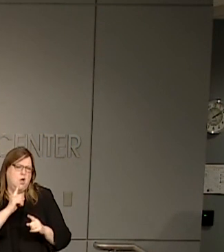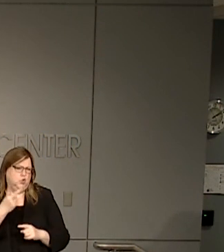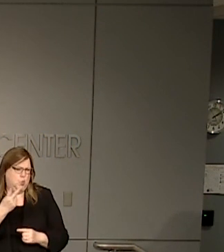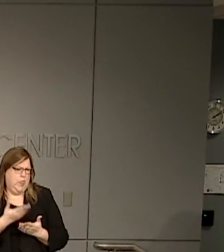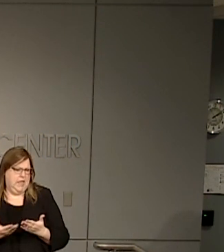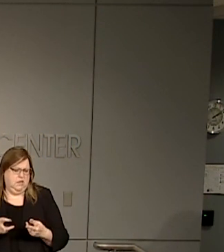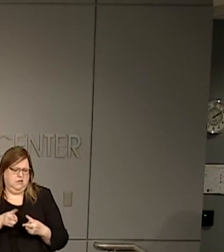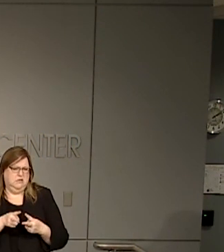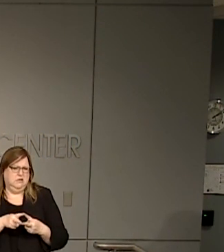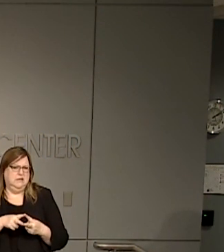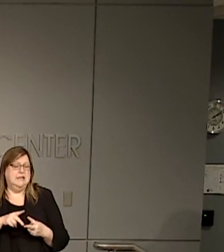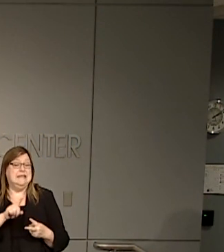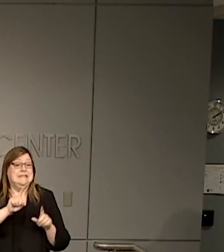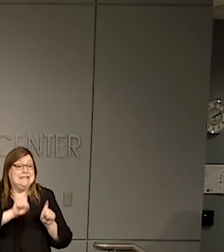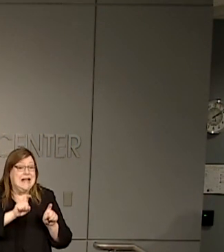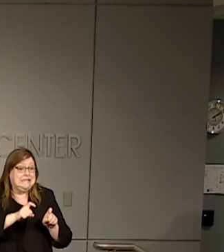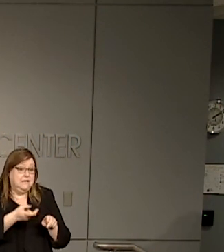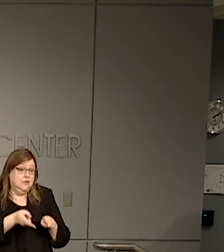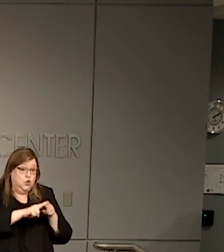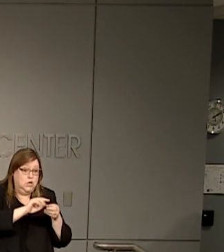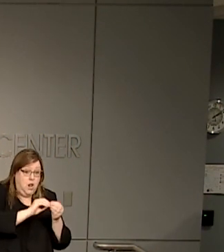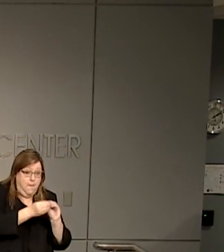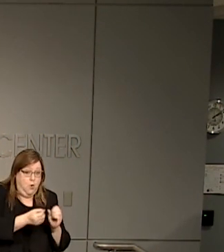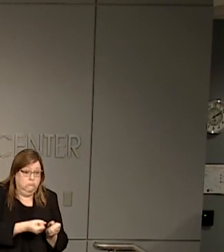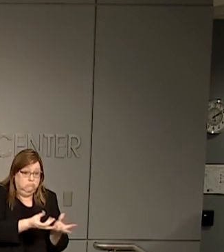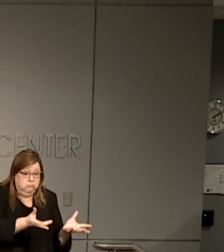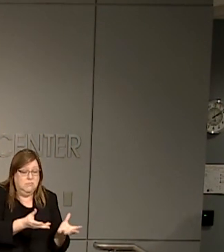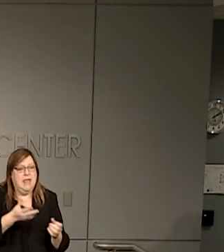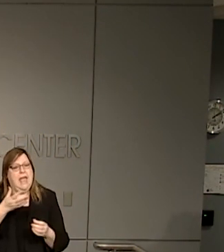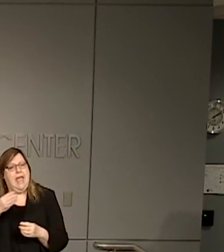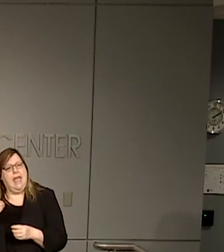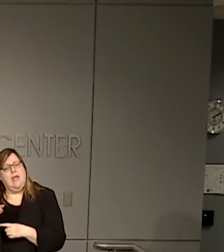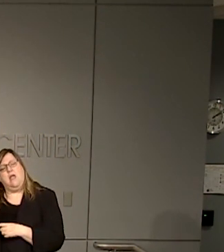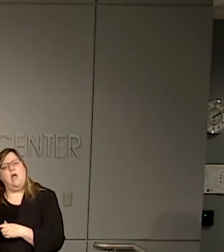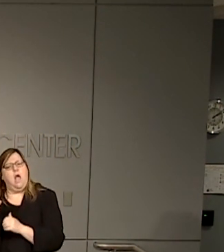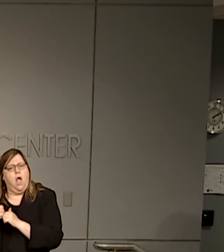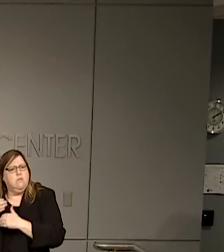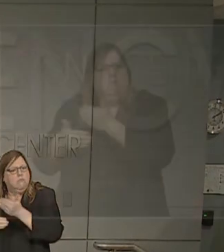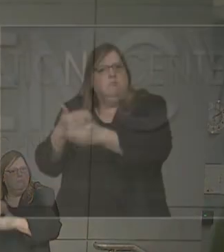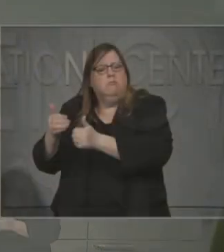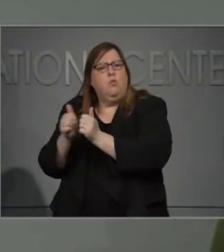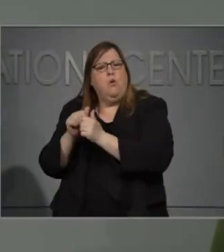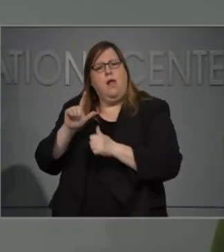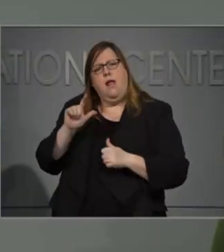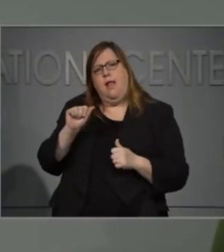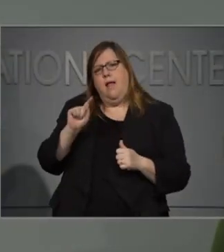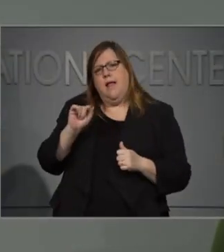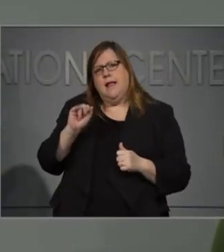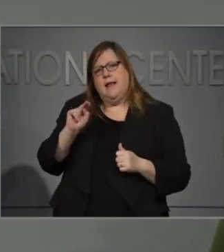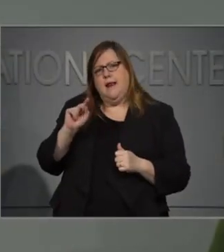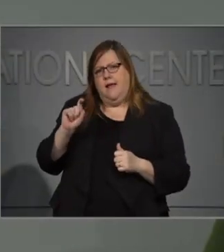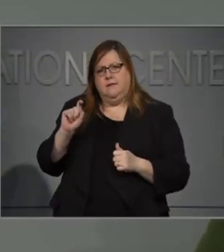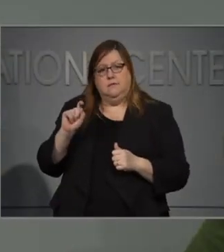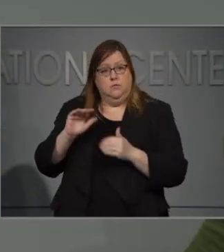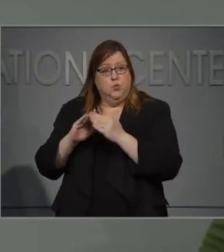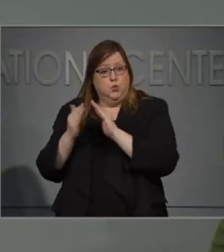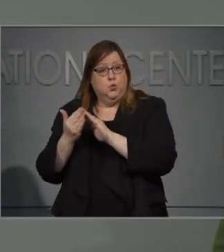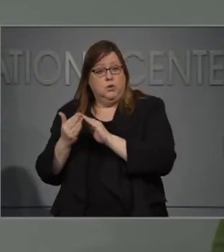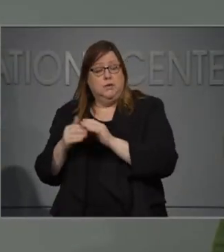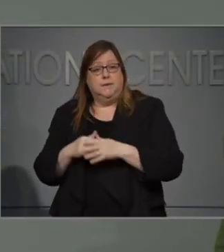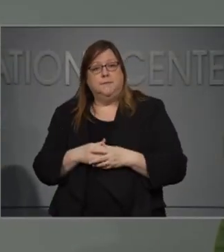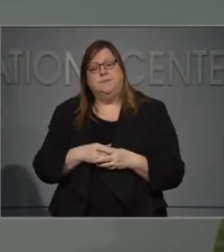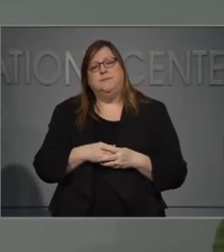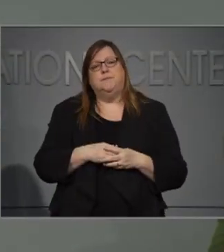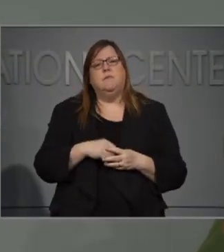to our Latinx Hispanic communities. First, we're going to hear from Dr. Carter-Burns, and she'll share an update on our initiative to